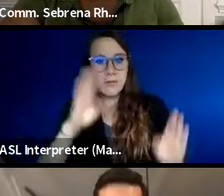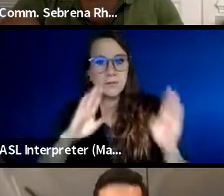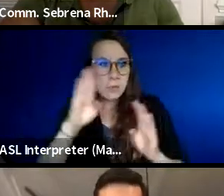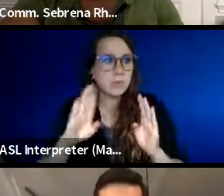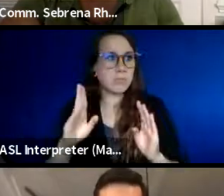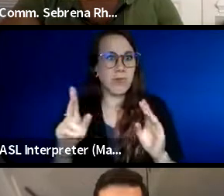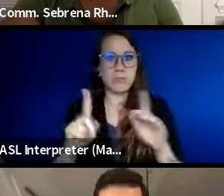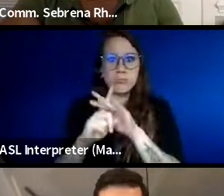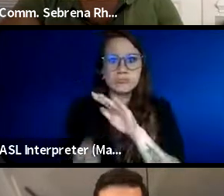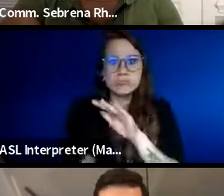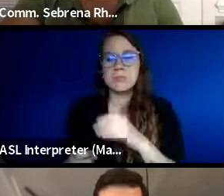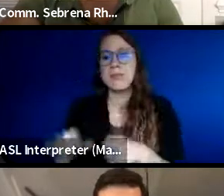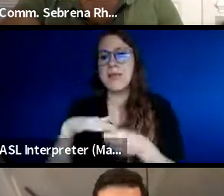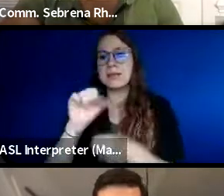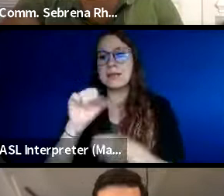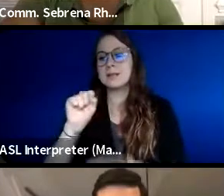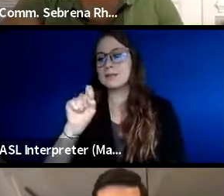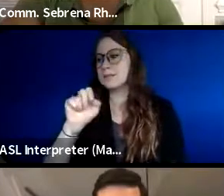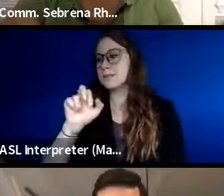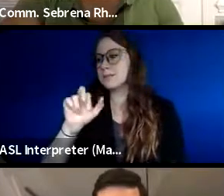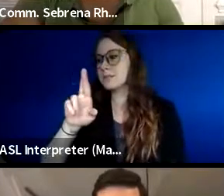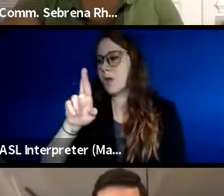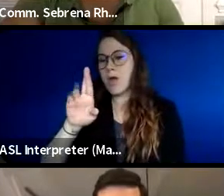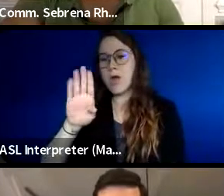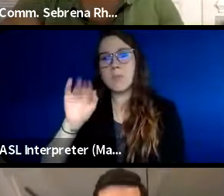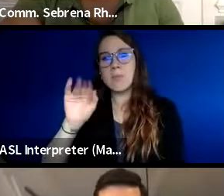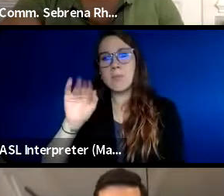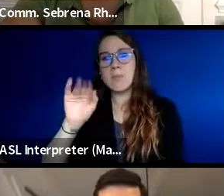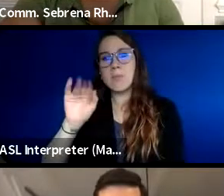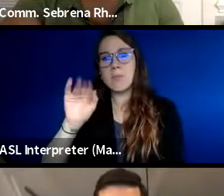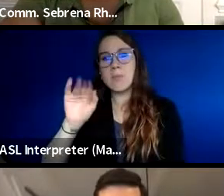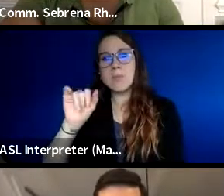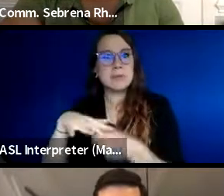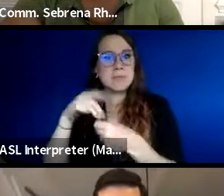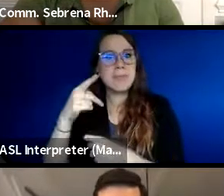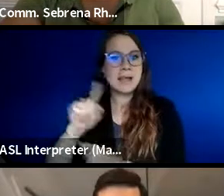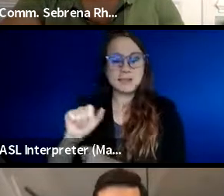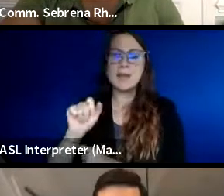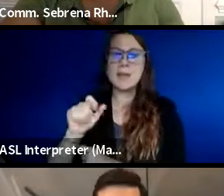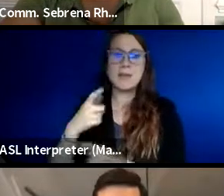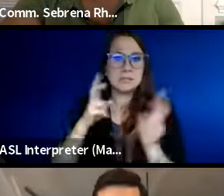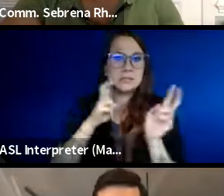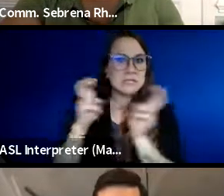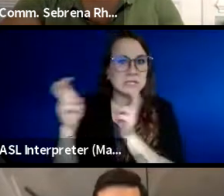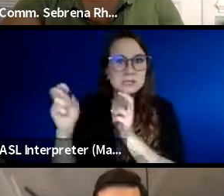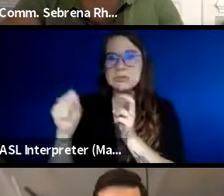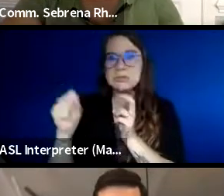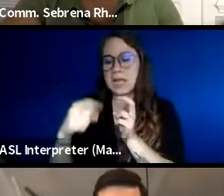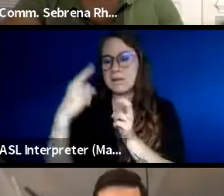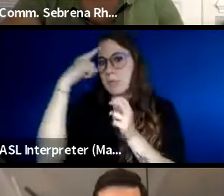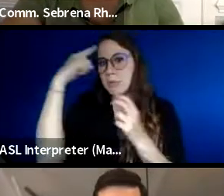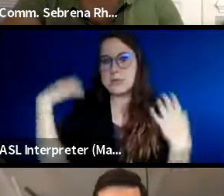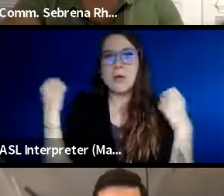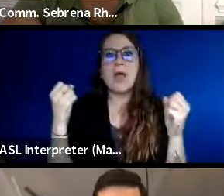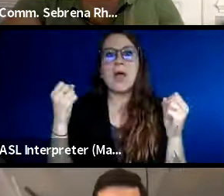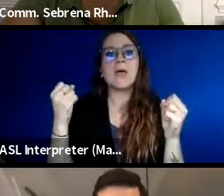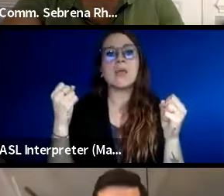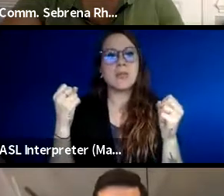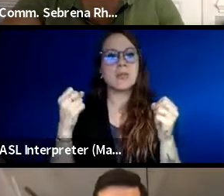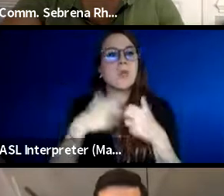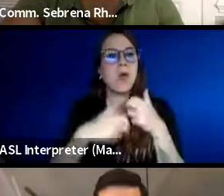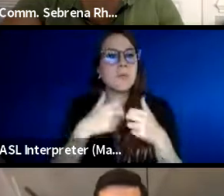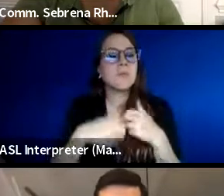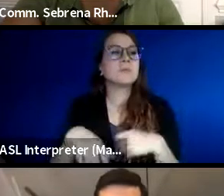like Starburst Plaza, that becomes a magnet for people whose issues go far beyond, with a lot of mental health problems there, drug addiction,